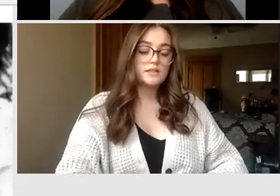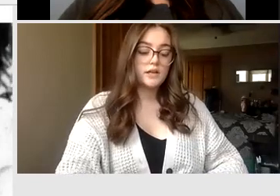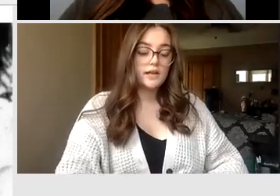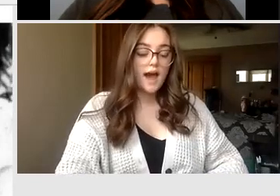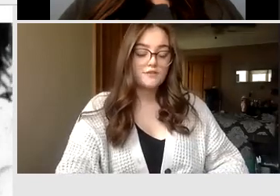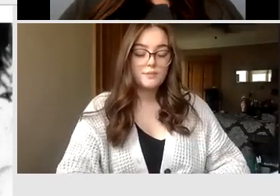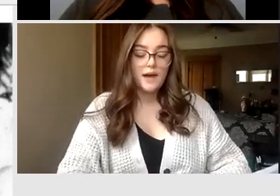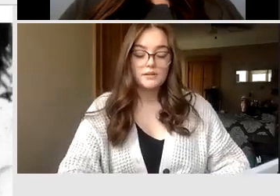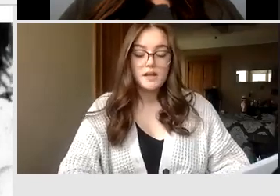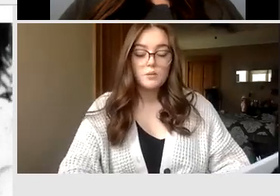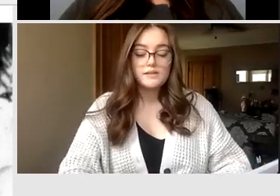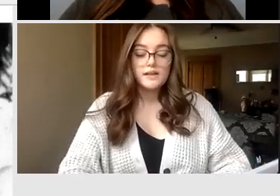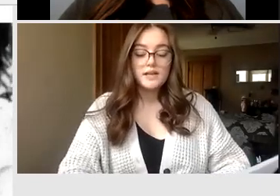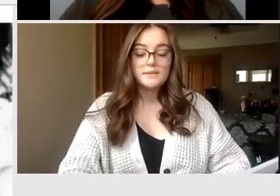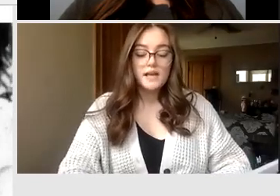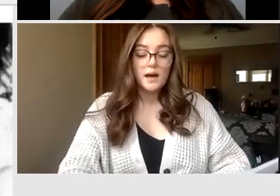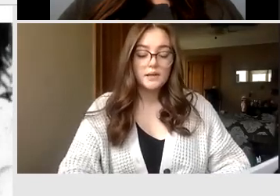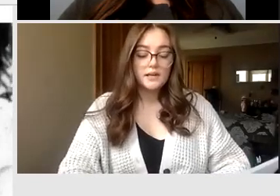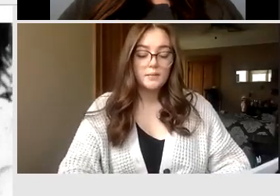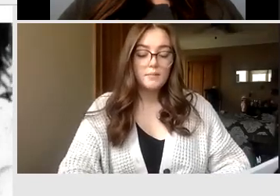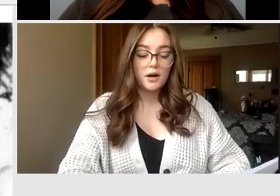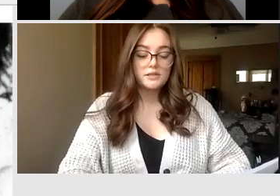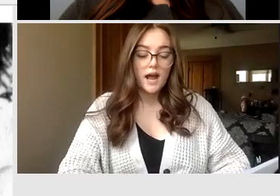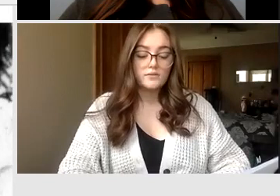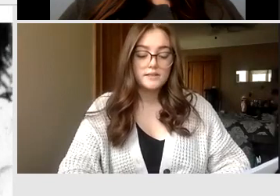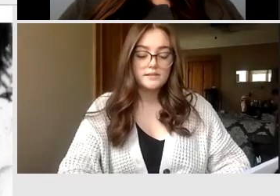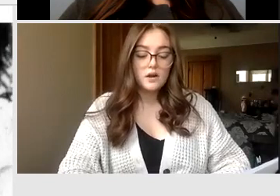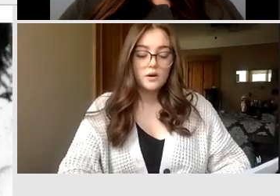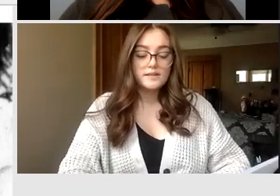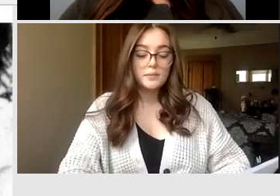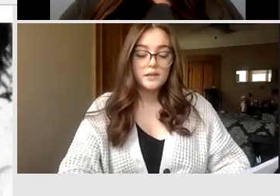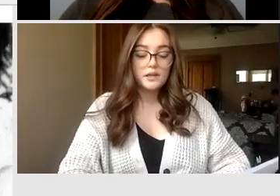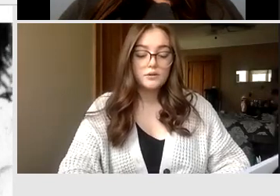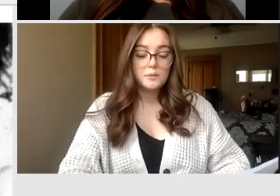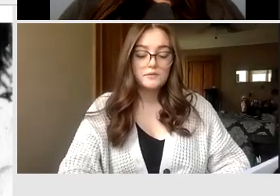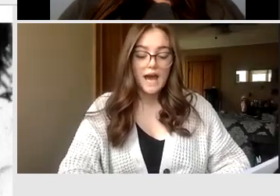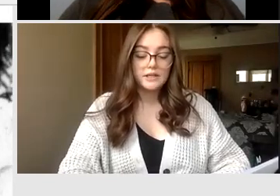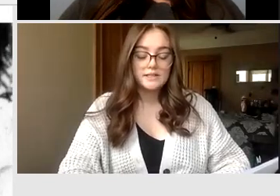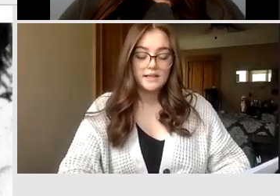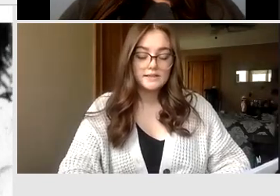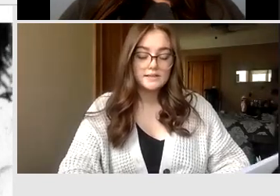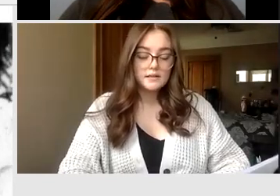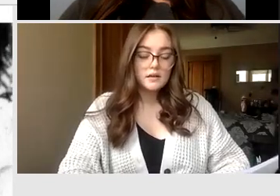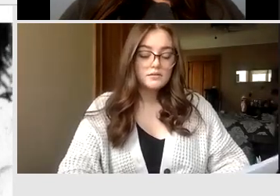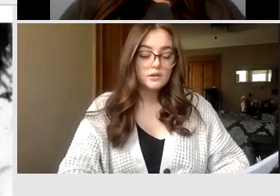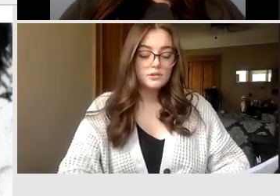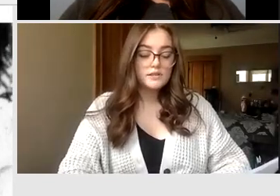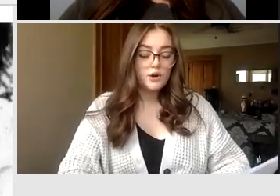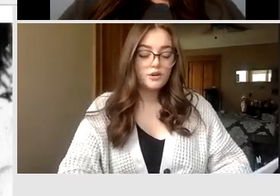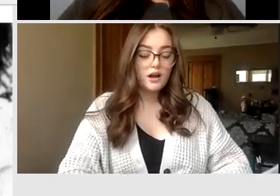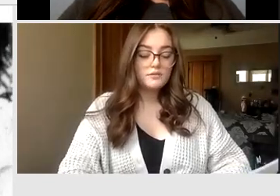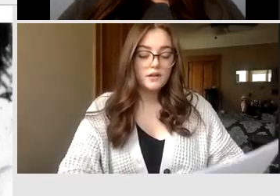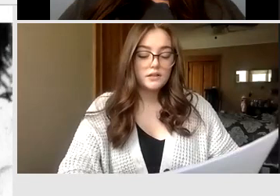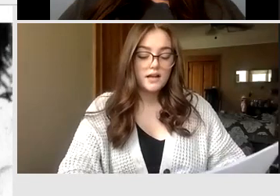taken during and after battles were sometimes set up in nearby barns or houses, or simply in a group of tattered tents. Soldiers